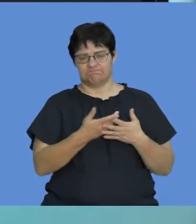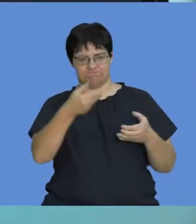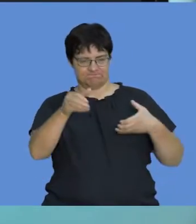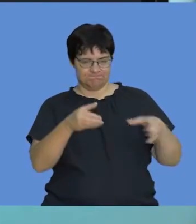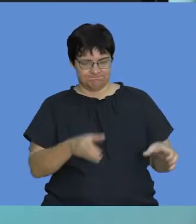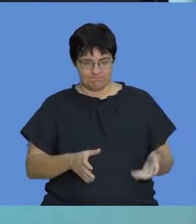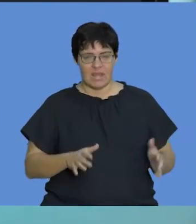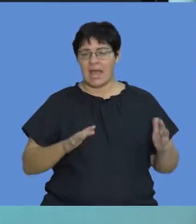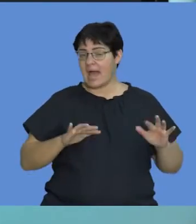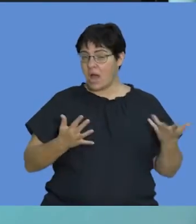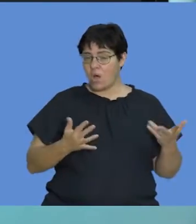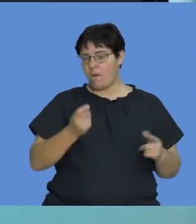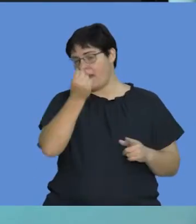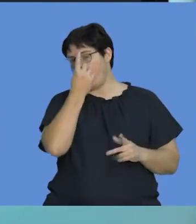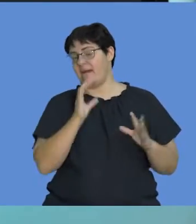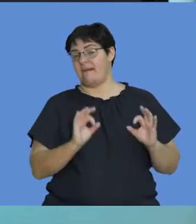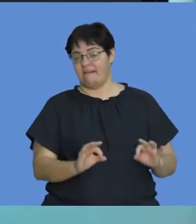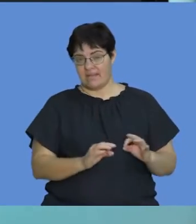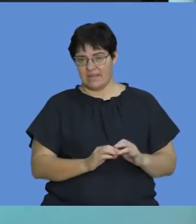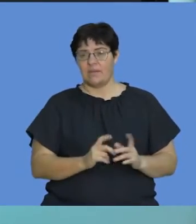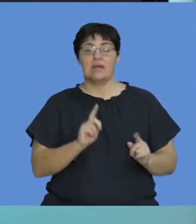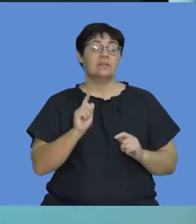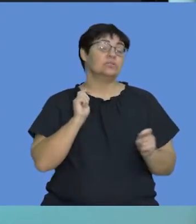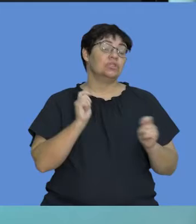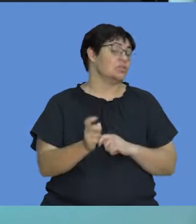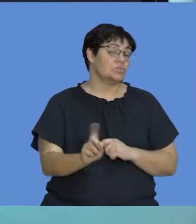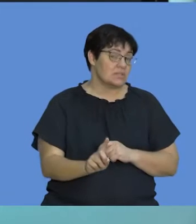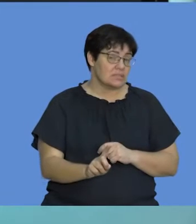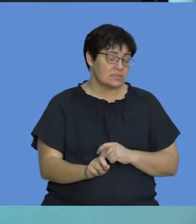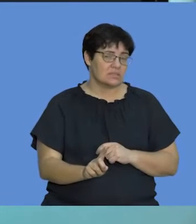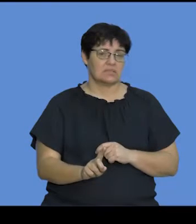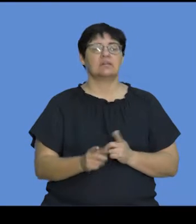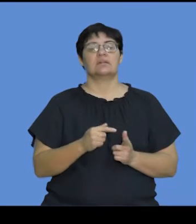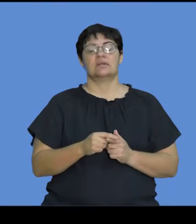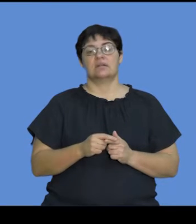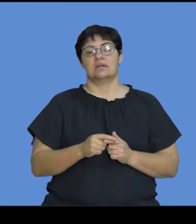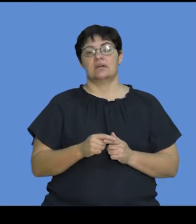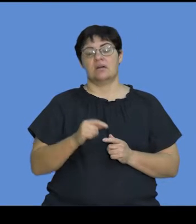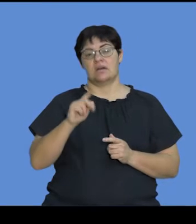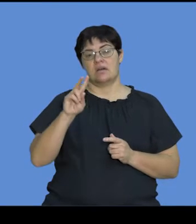that makes most sense, and it's all about the change in velocity. So,